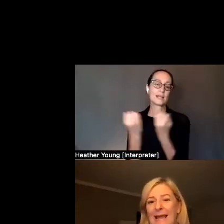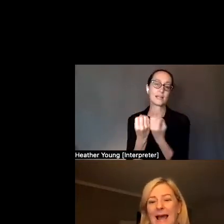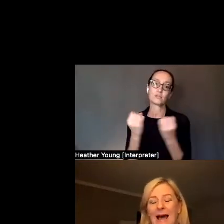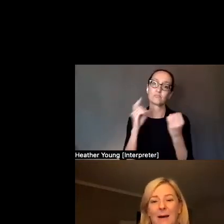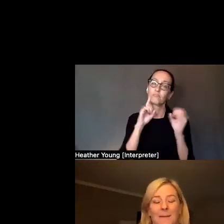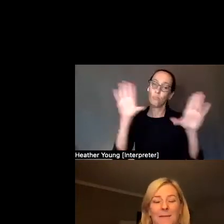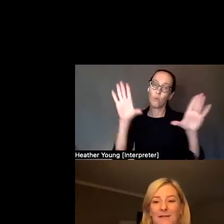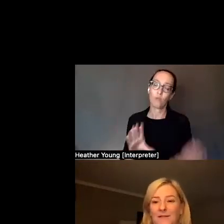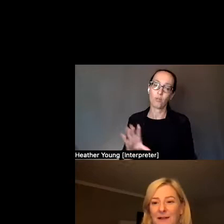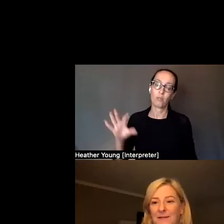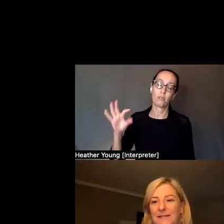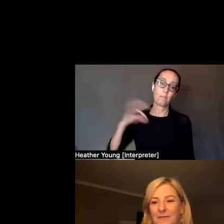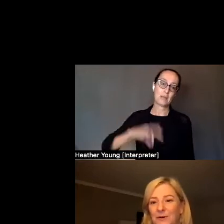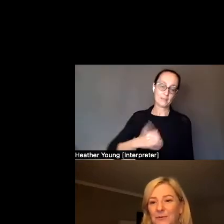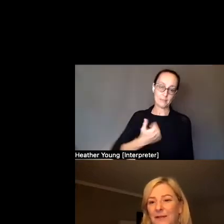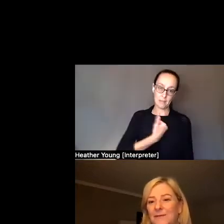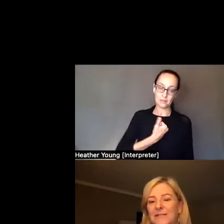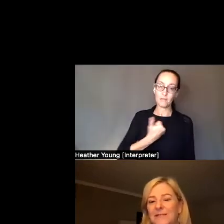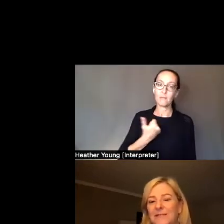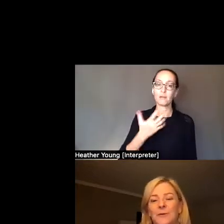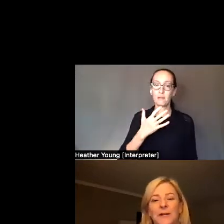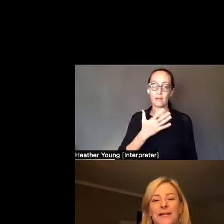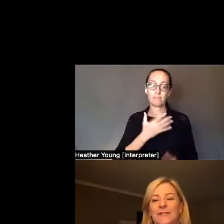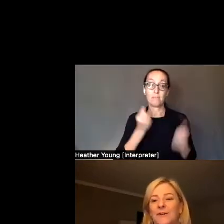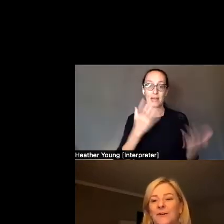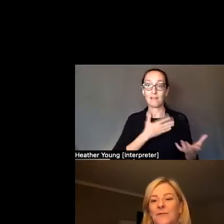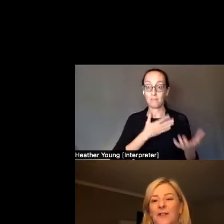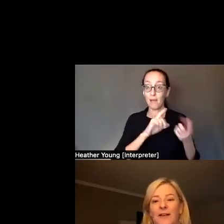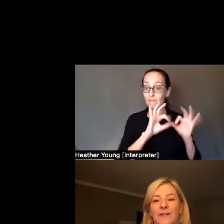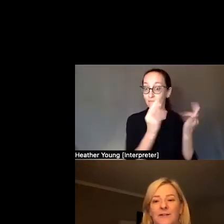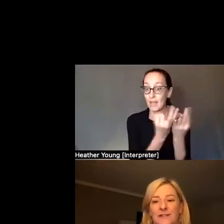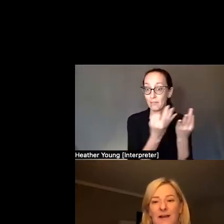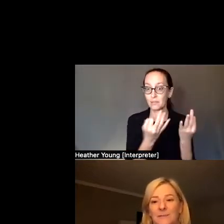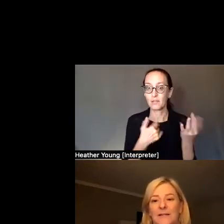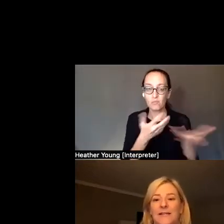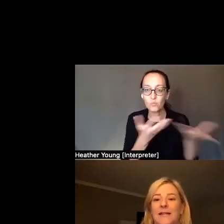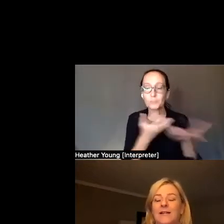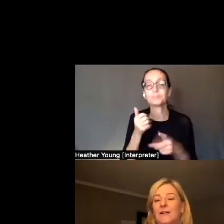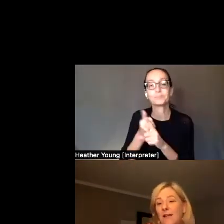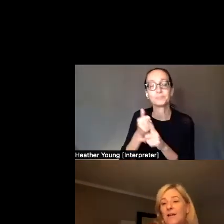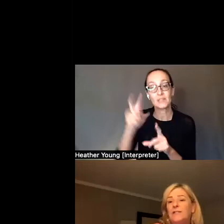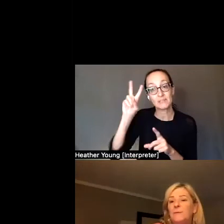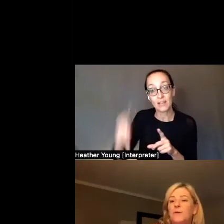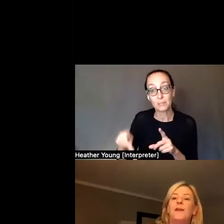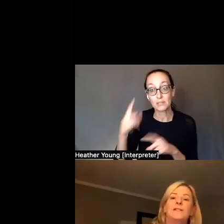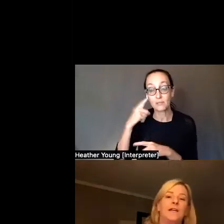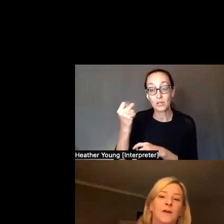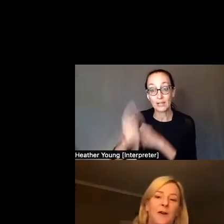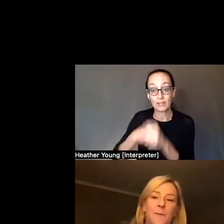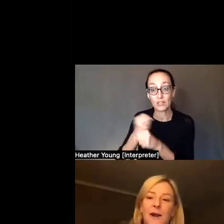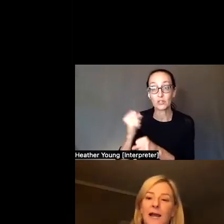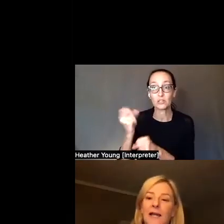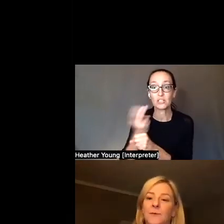me and many of the families that I've worked with. Ms. Sorkin has served for 11 years as Vice President in Consumer Affairs at